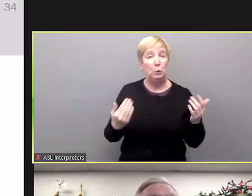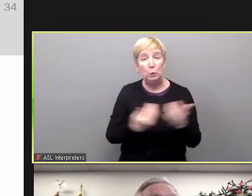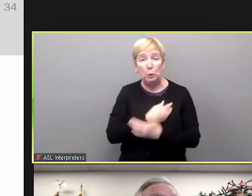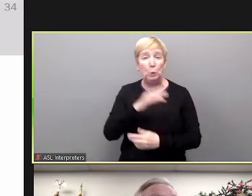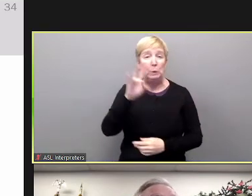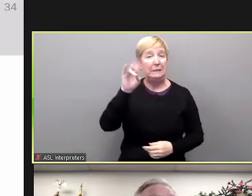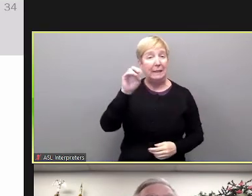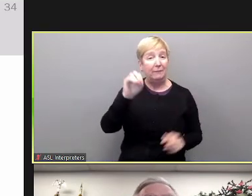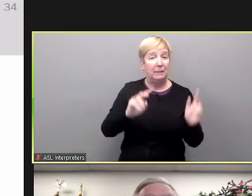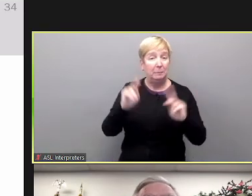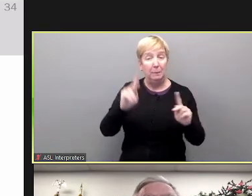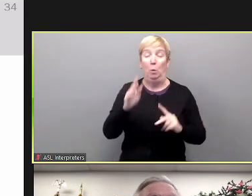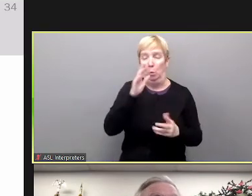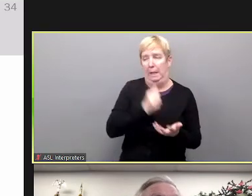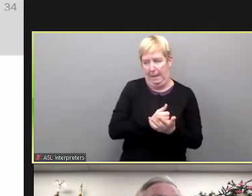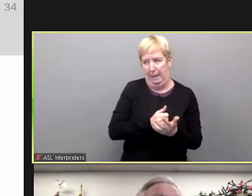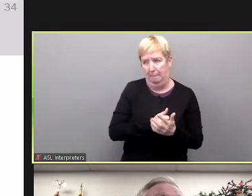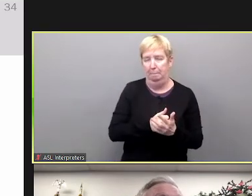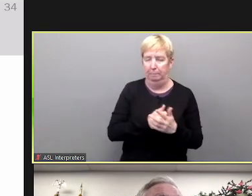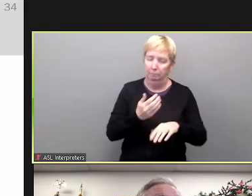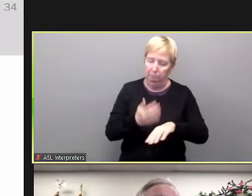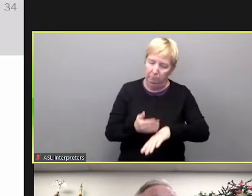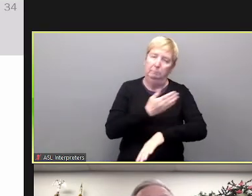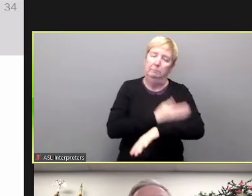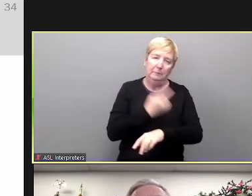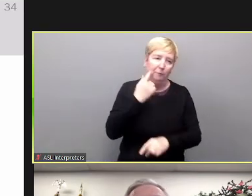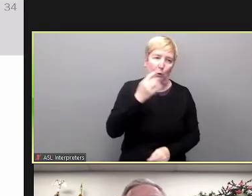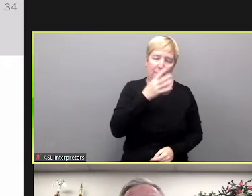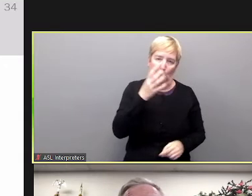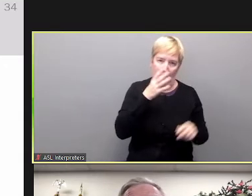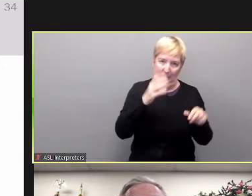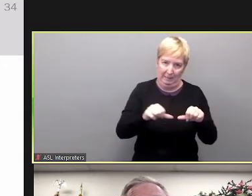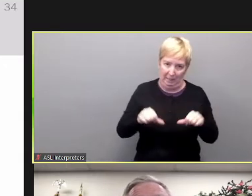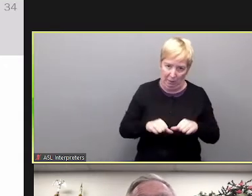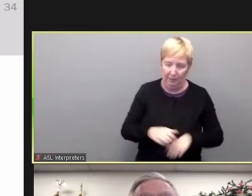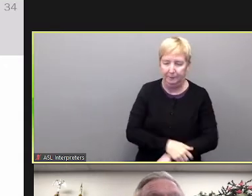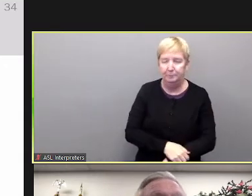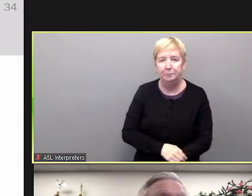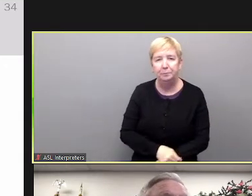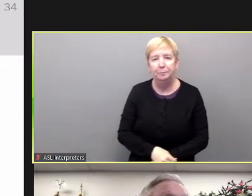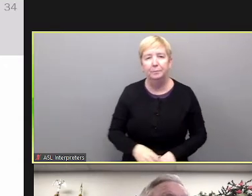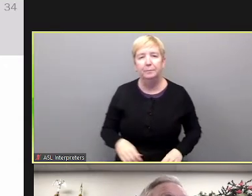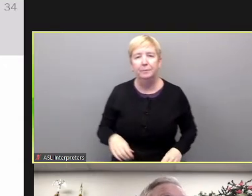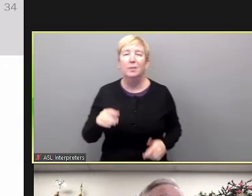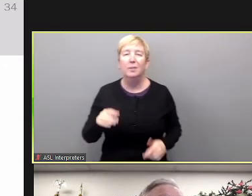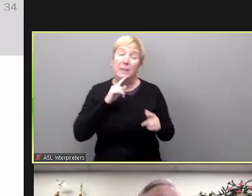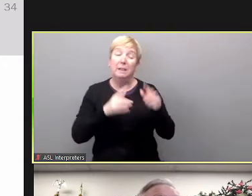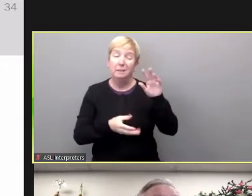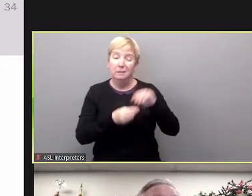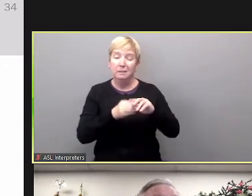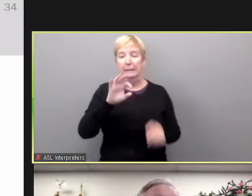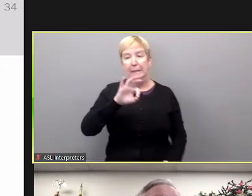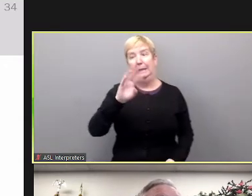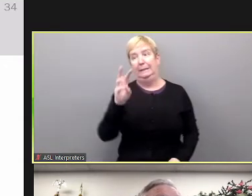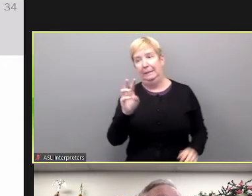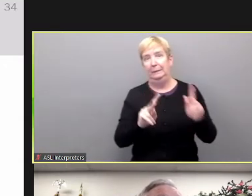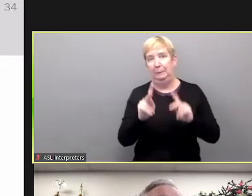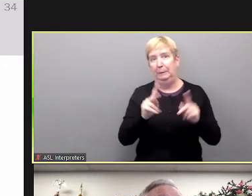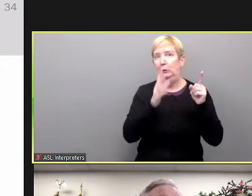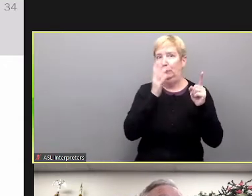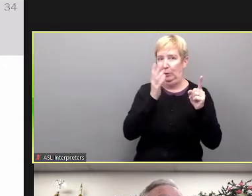doing better as a result of these additional resources. And I should have said additional 96 people. Next slide,